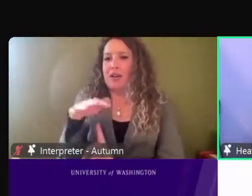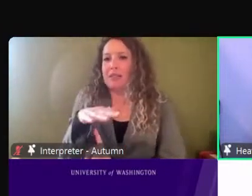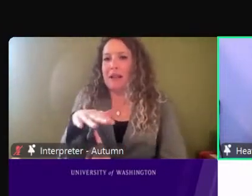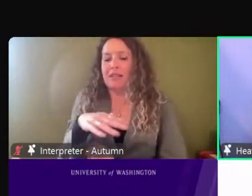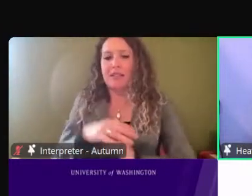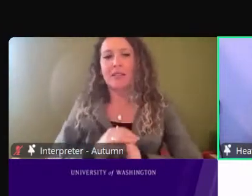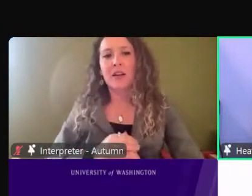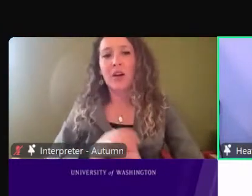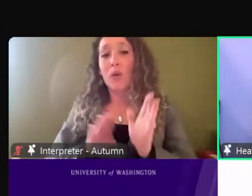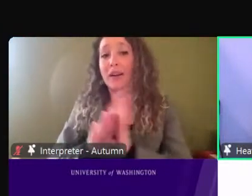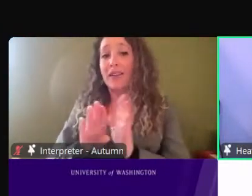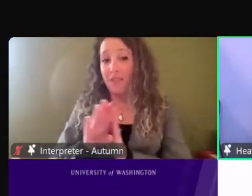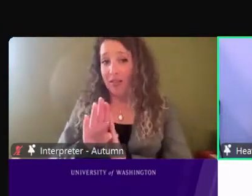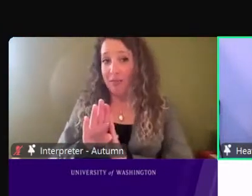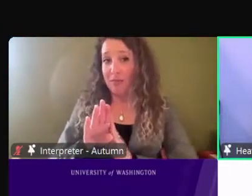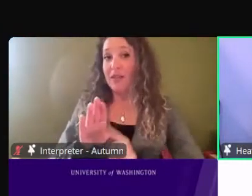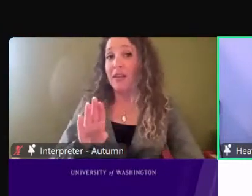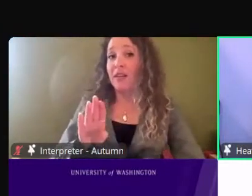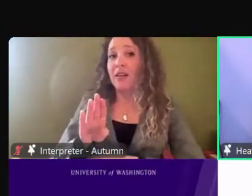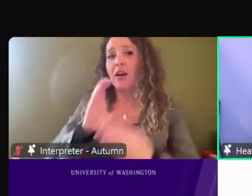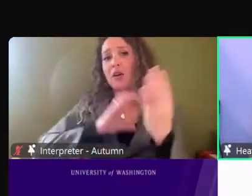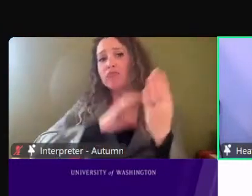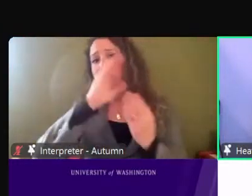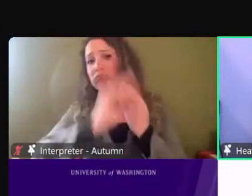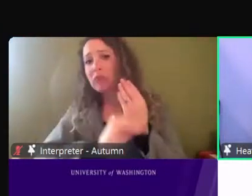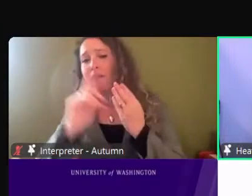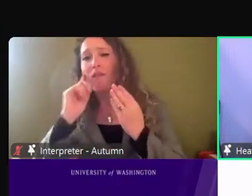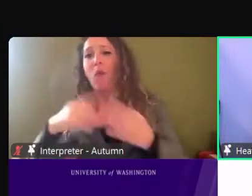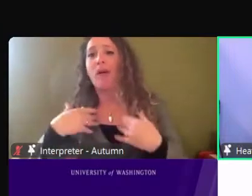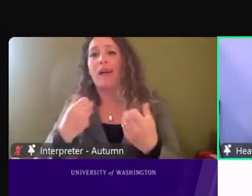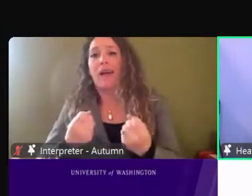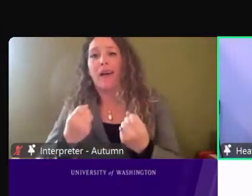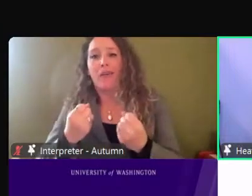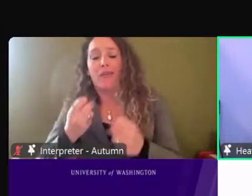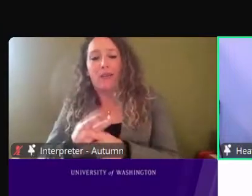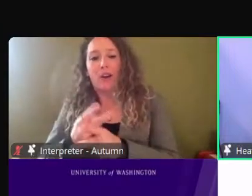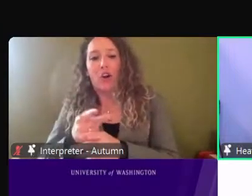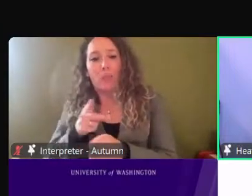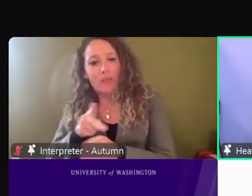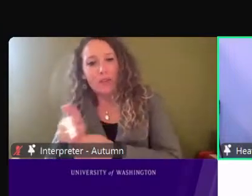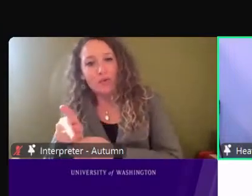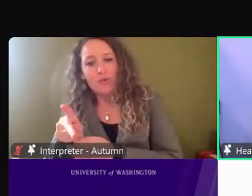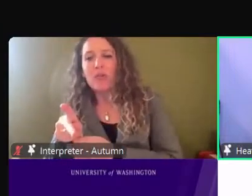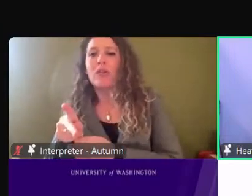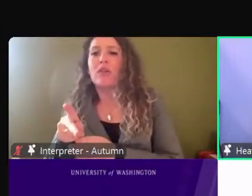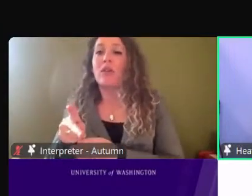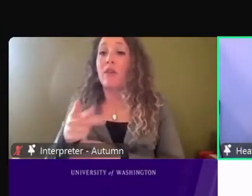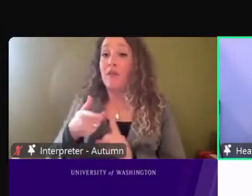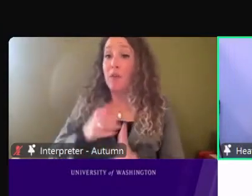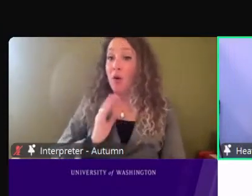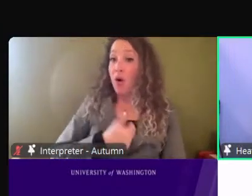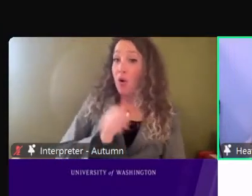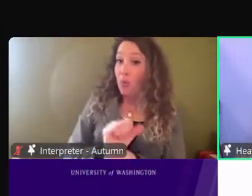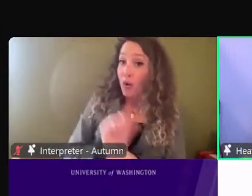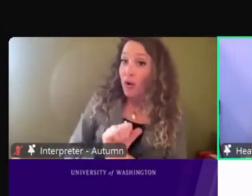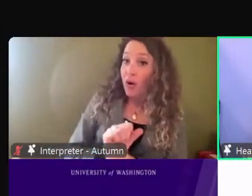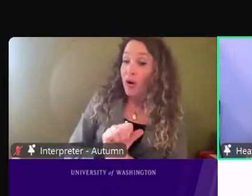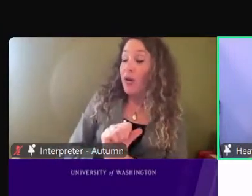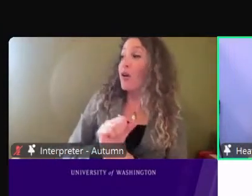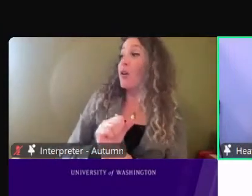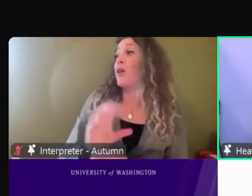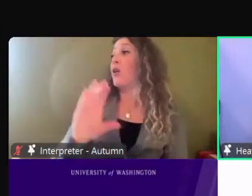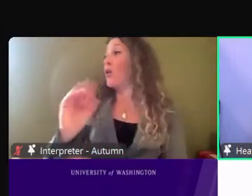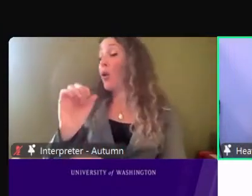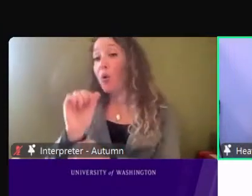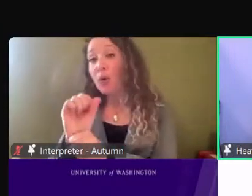disability allyship curriculum for healthcare professionals, drawing both on our own work collectively and our colleagues, as well